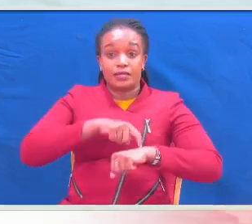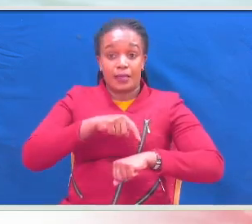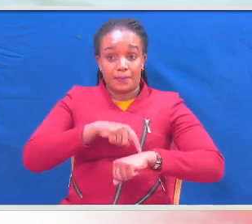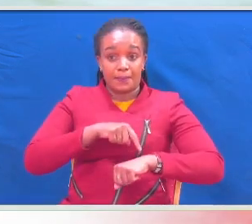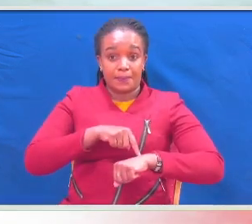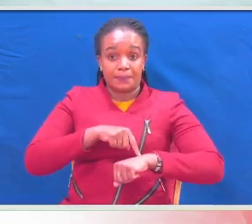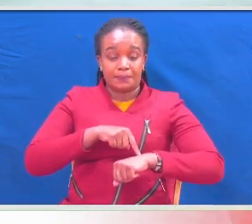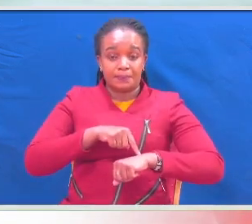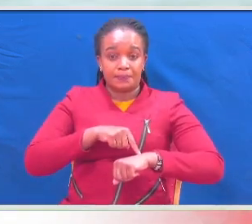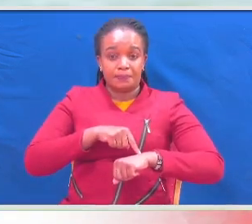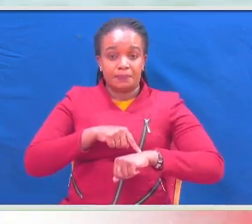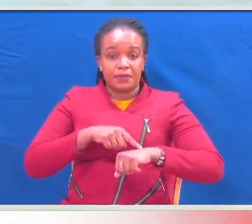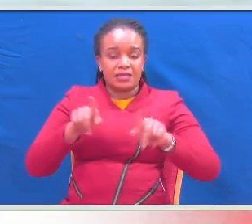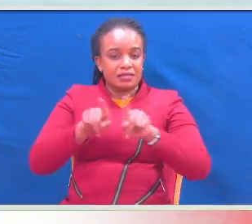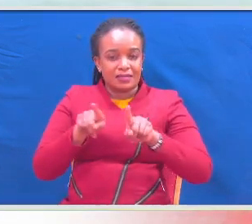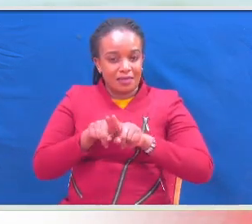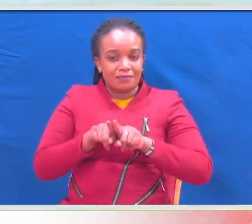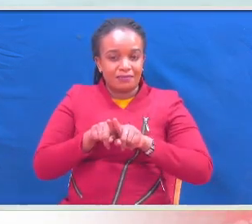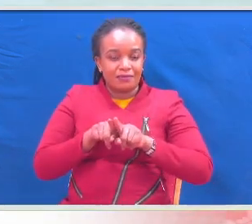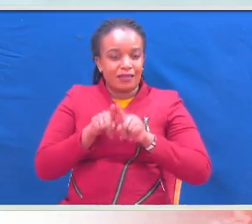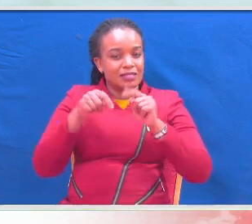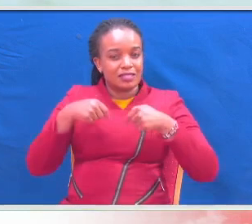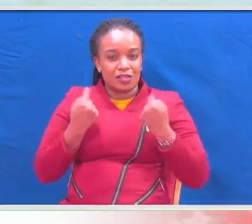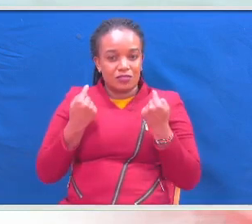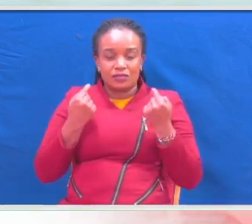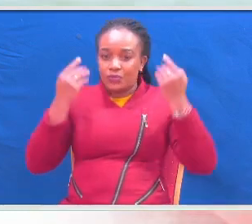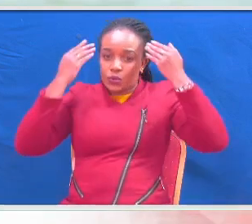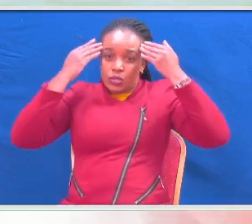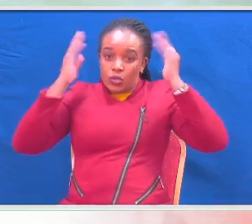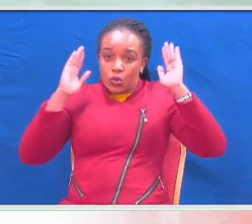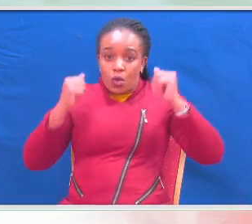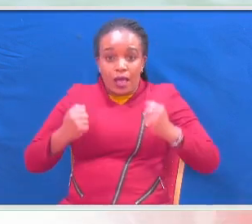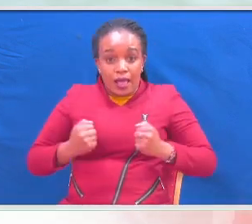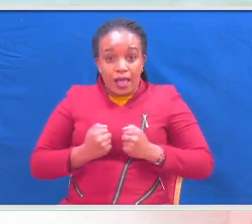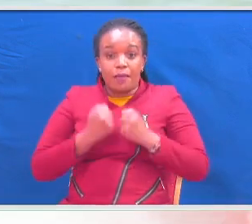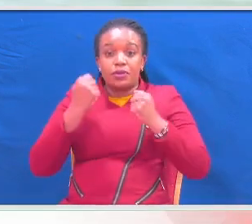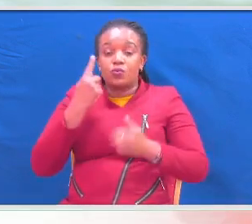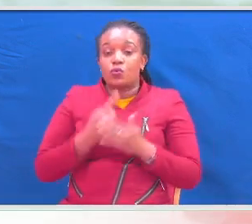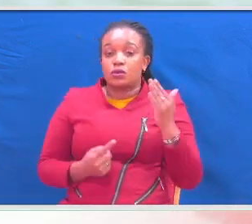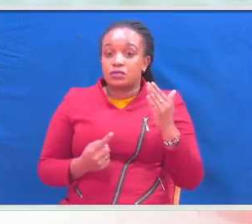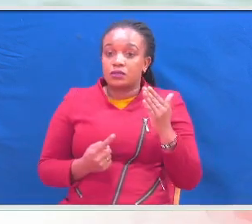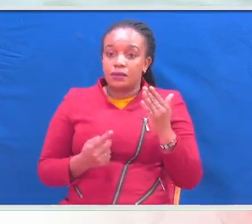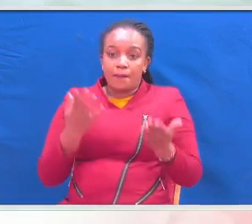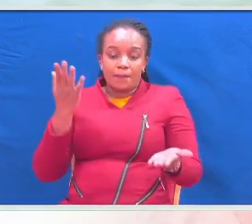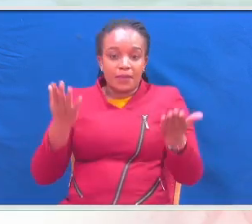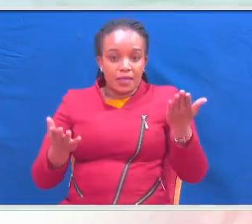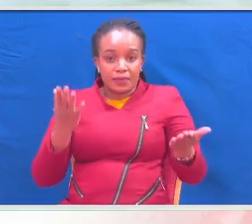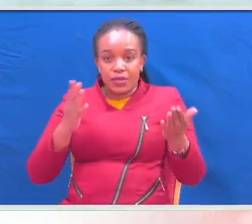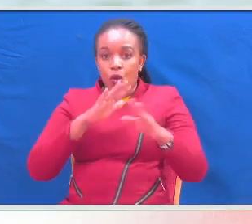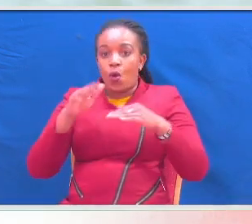even that one, we are not very much certain what will happen after that. So probably everyone is trying